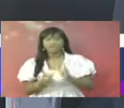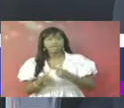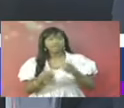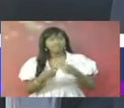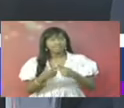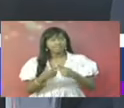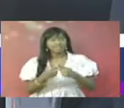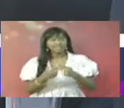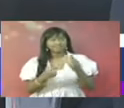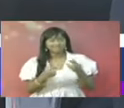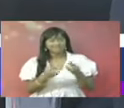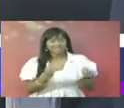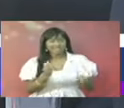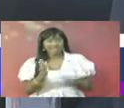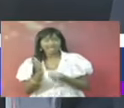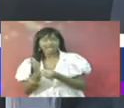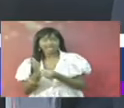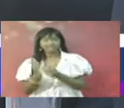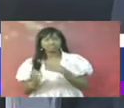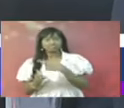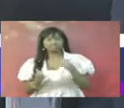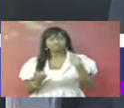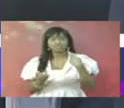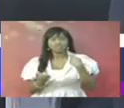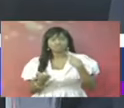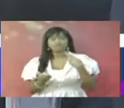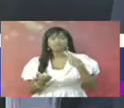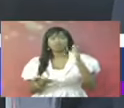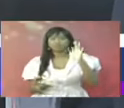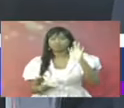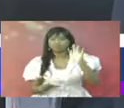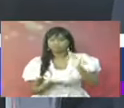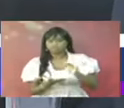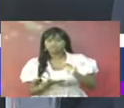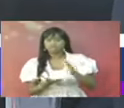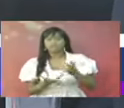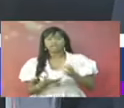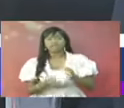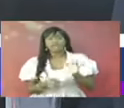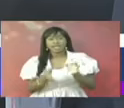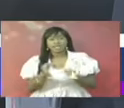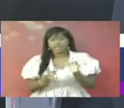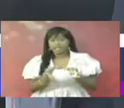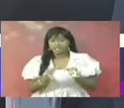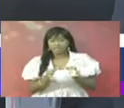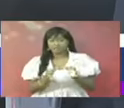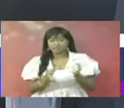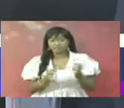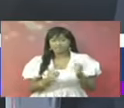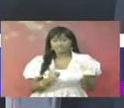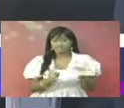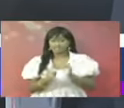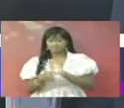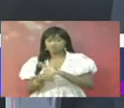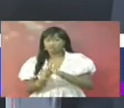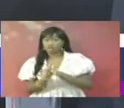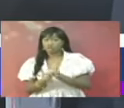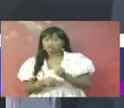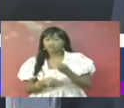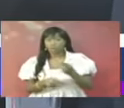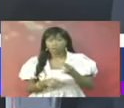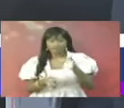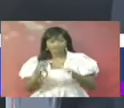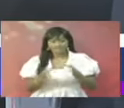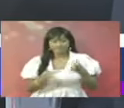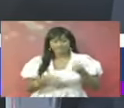risk and to the risk reduction by either acquiring the virus or by being